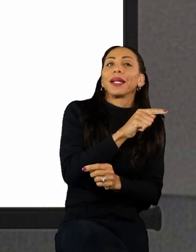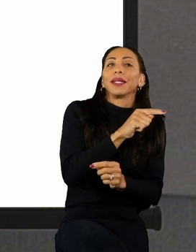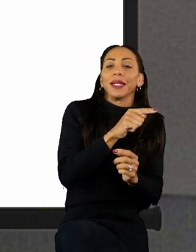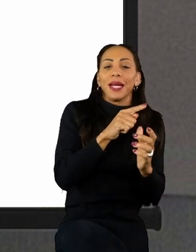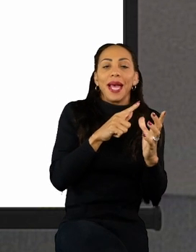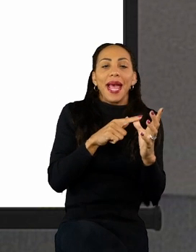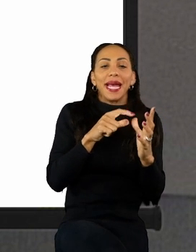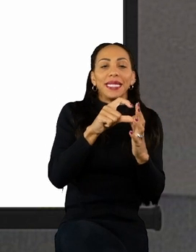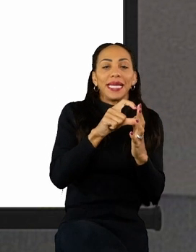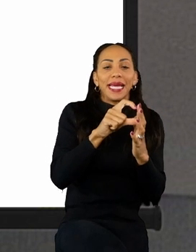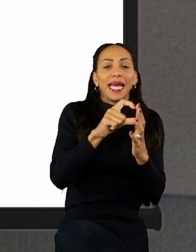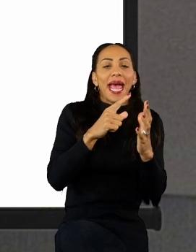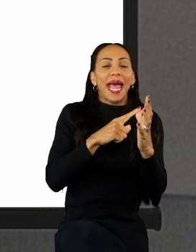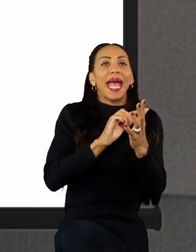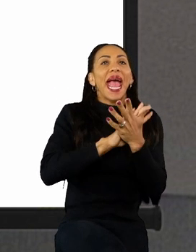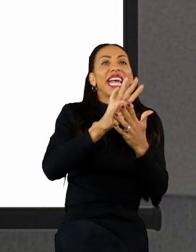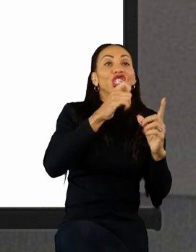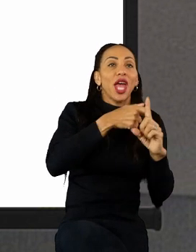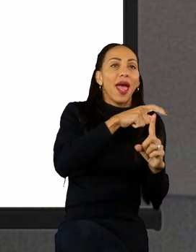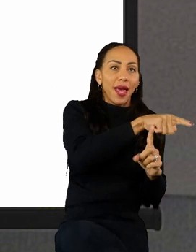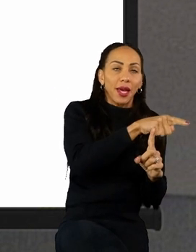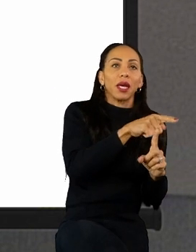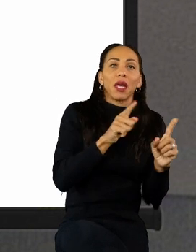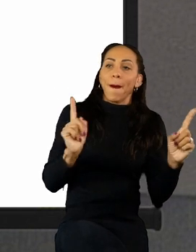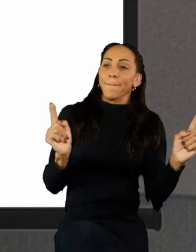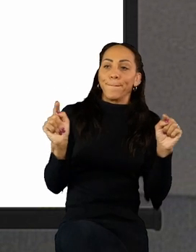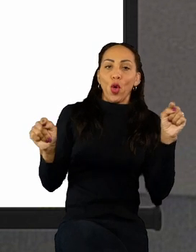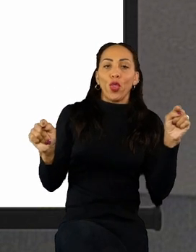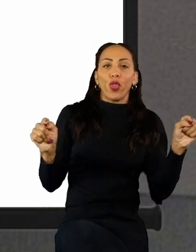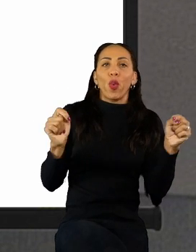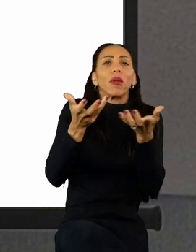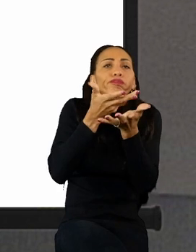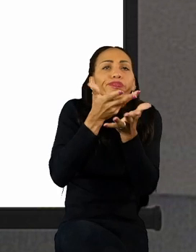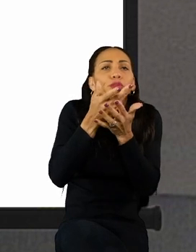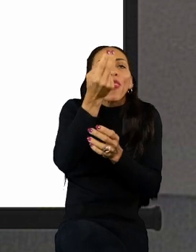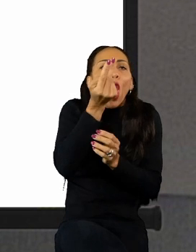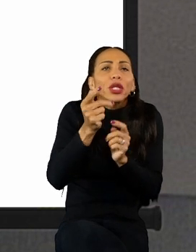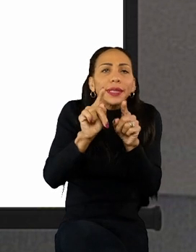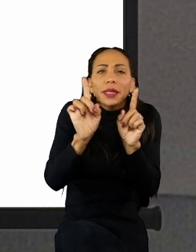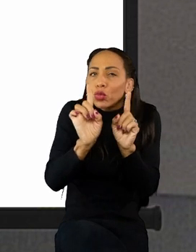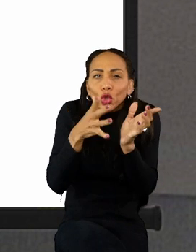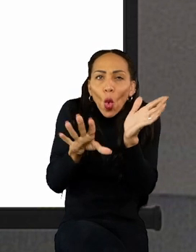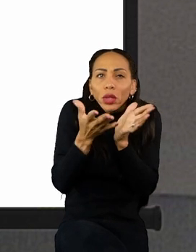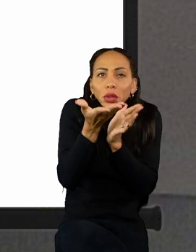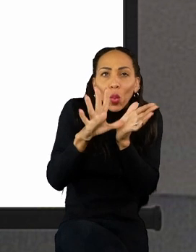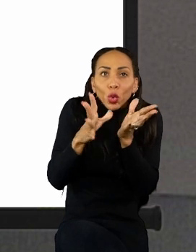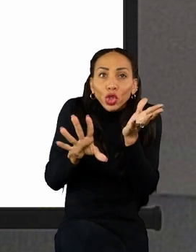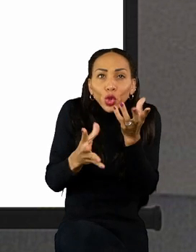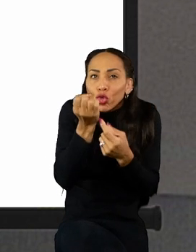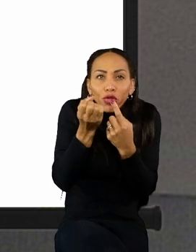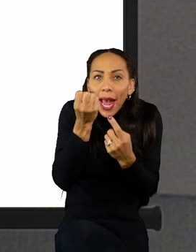and ADHK will chat about with the commissioned artist. And yeah, it's not massively